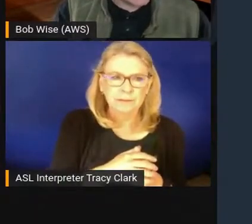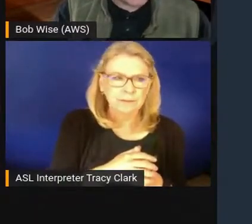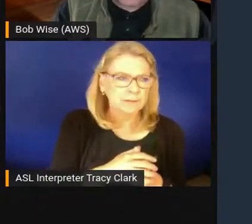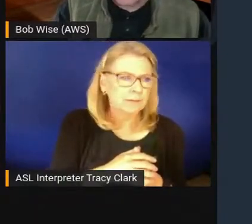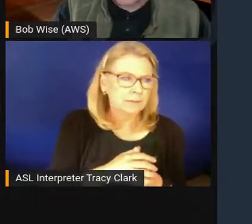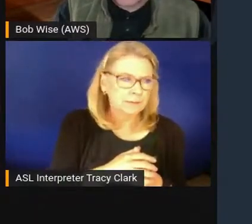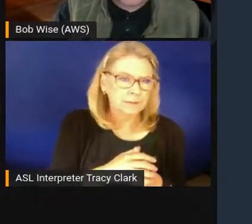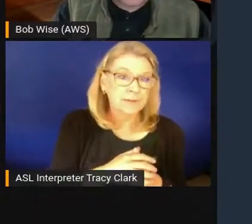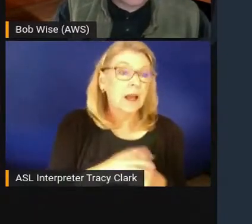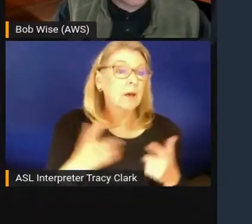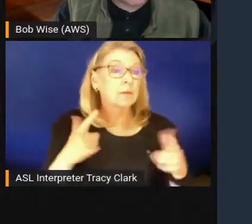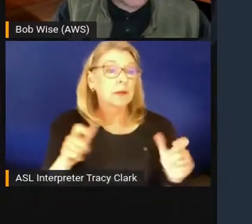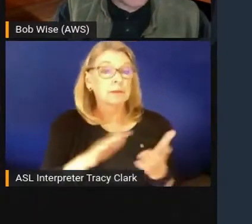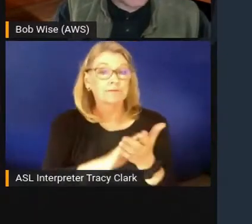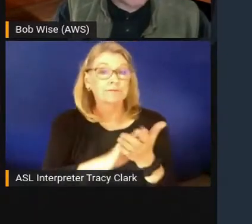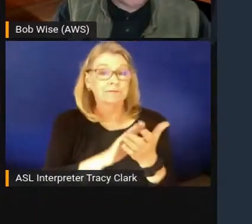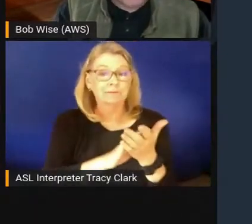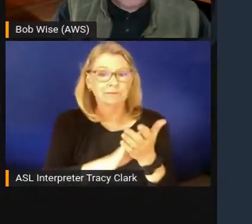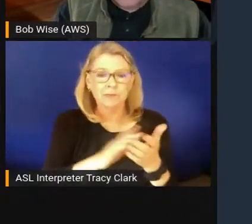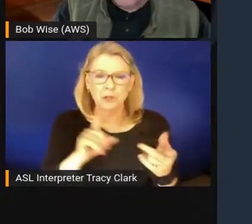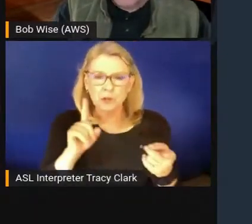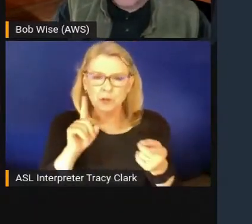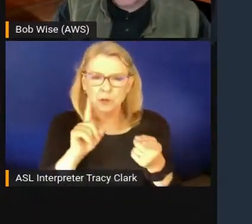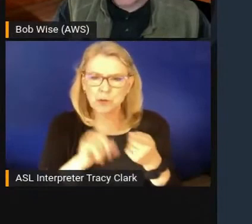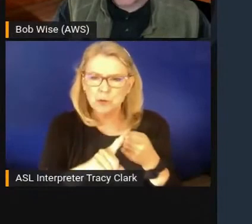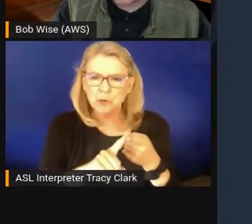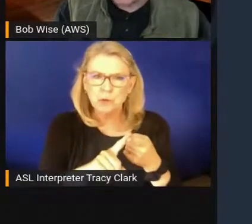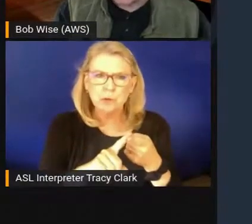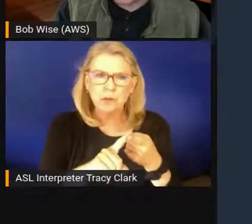Big shout out here to the etcd team